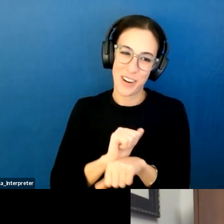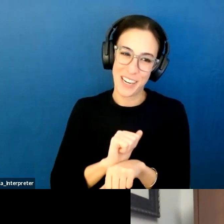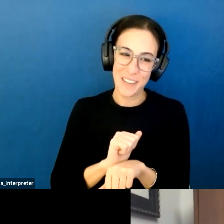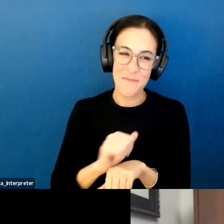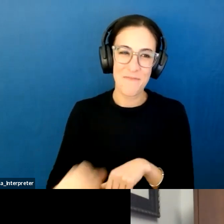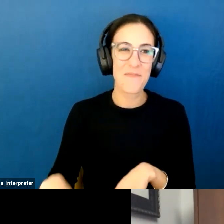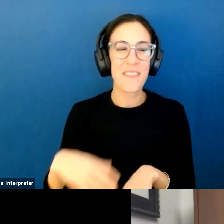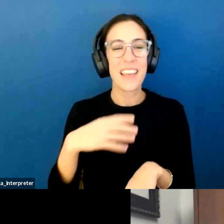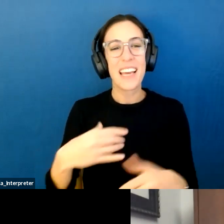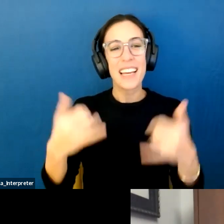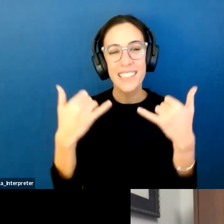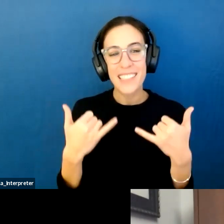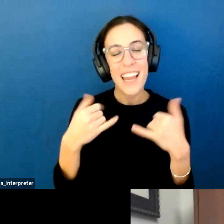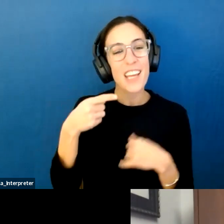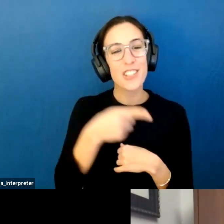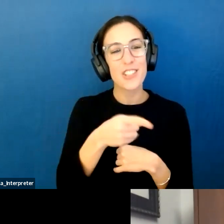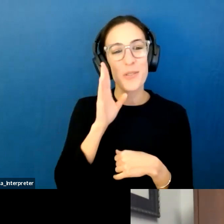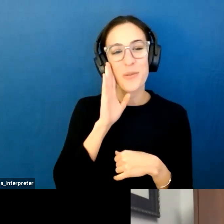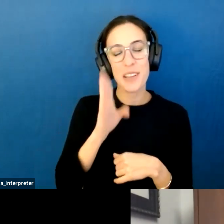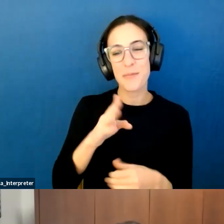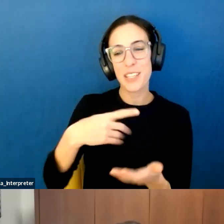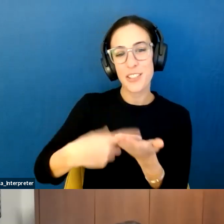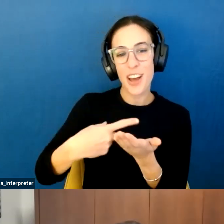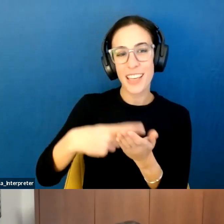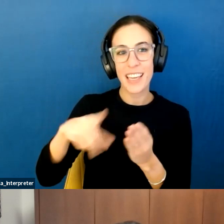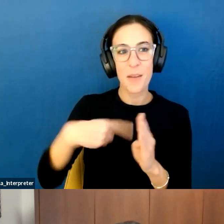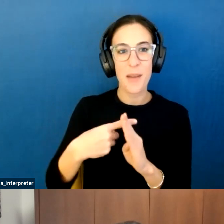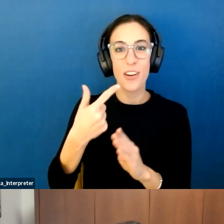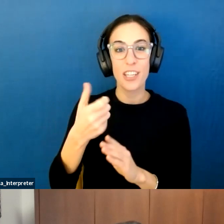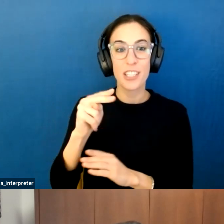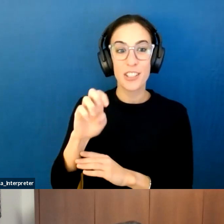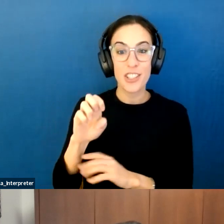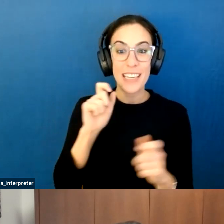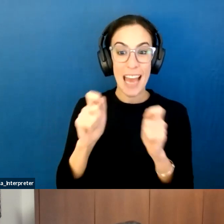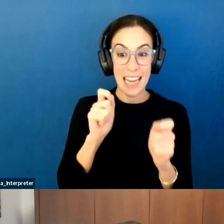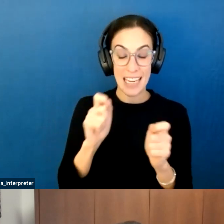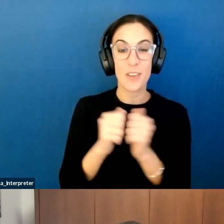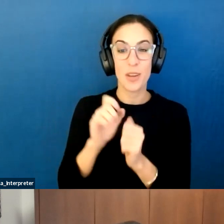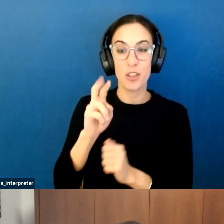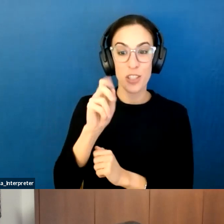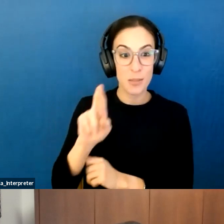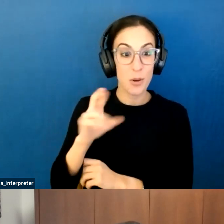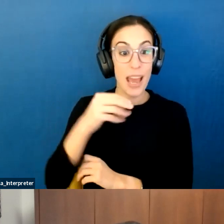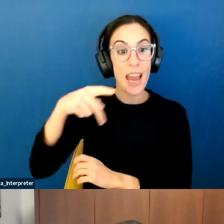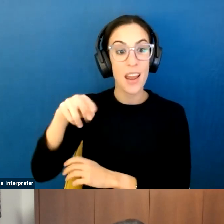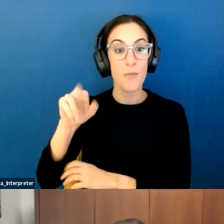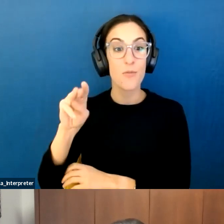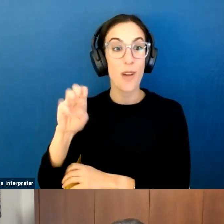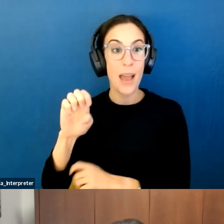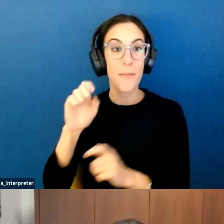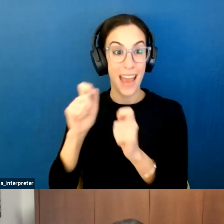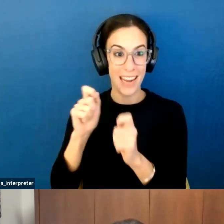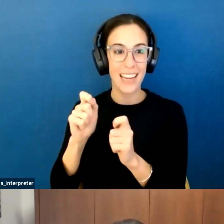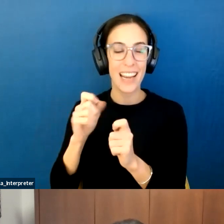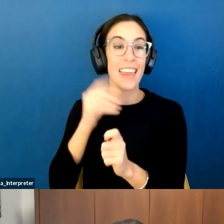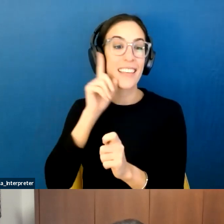be talking on gene editing with CRISPR and prime editing and the deaf community. And